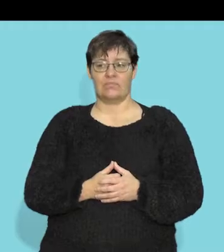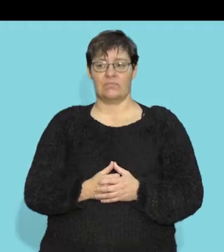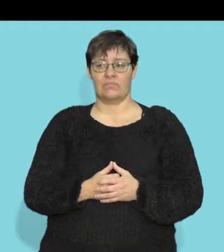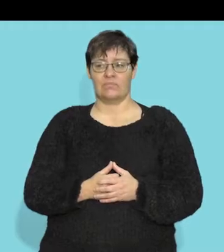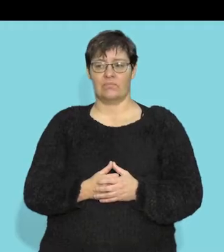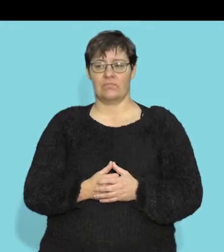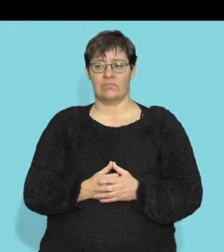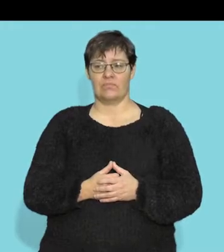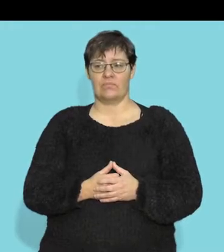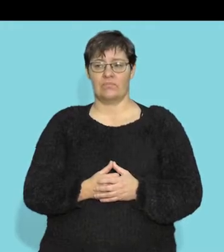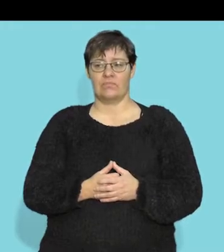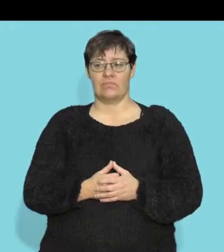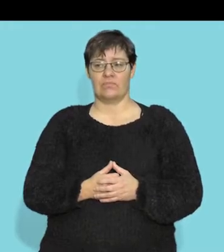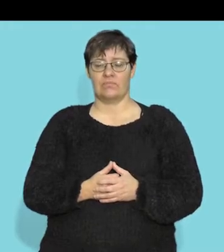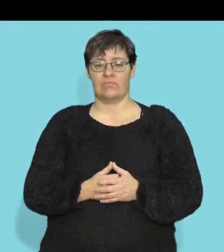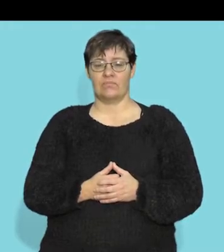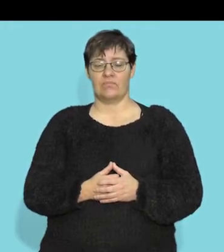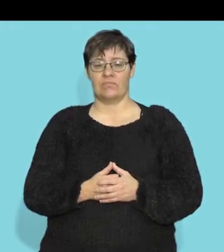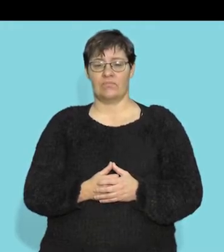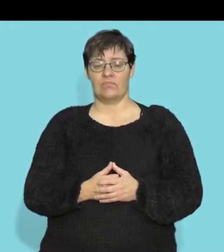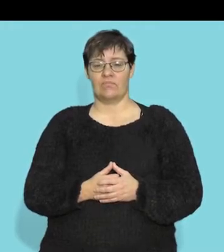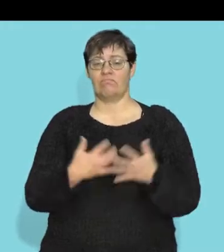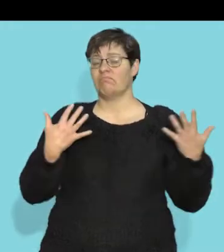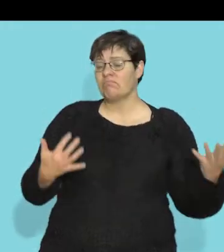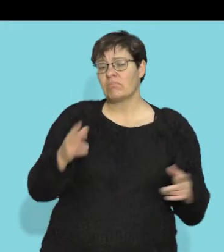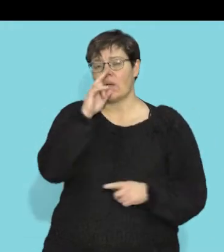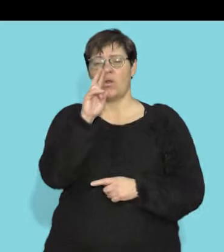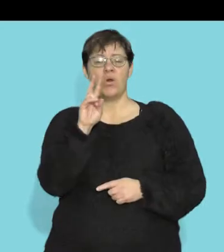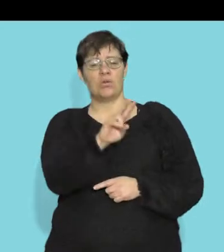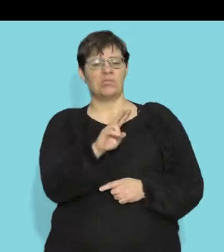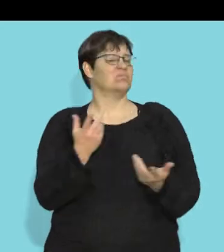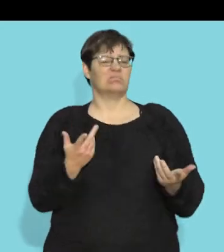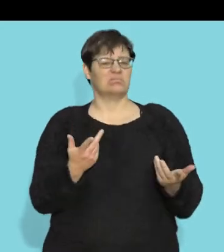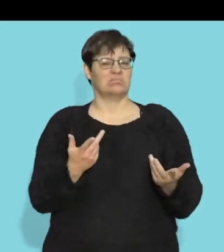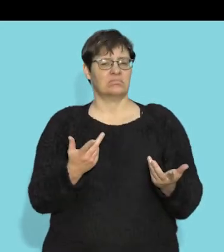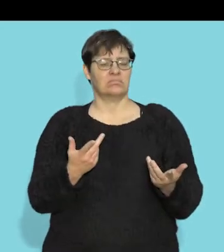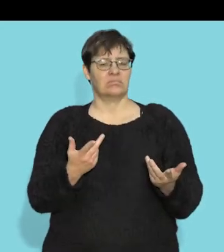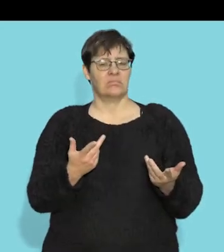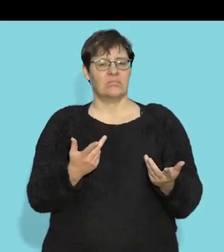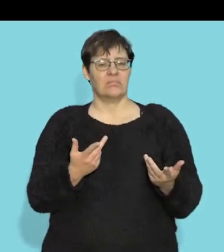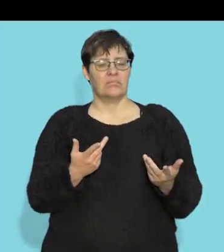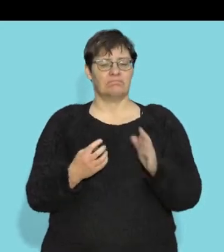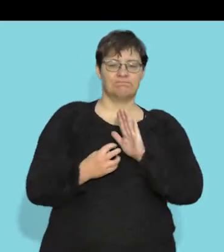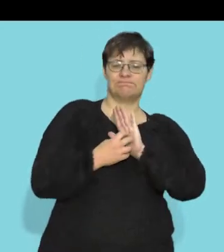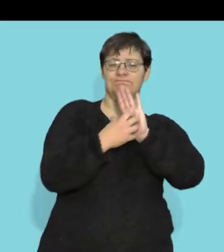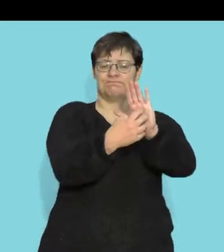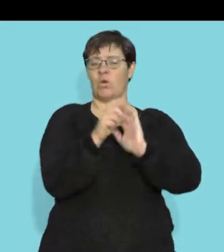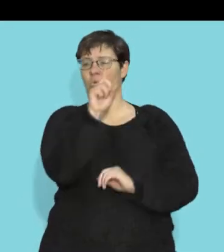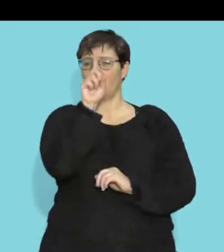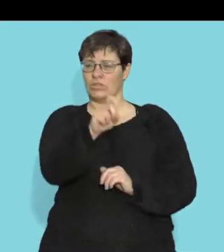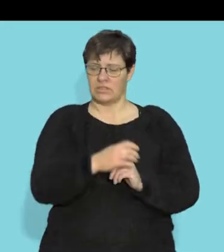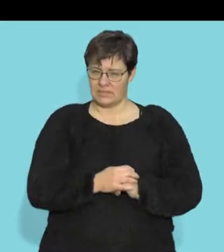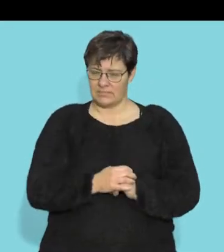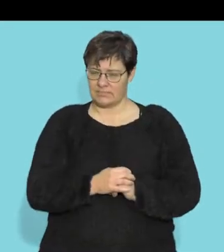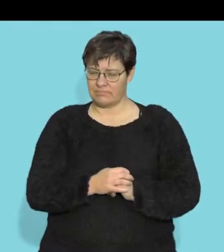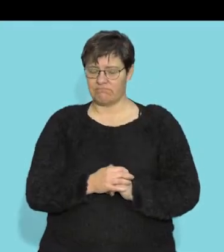going. If I have a look at this little interesting part that I put on the board at the moment, I want you to think